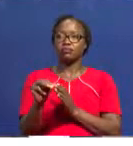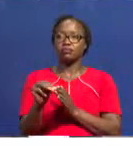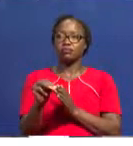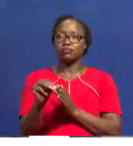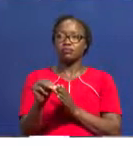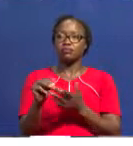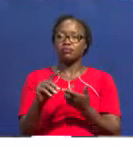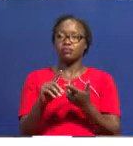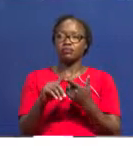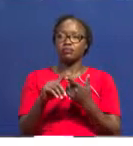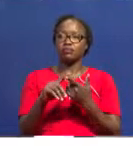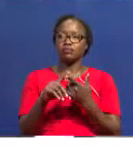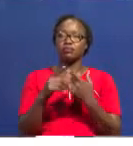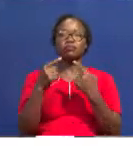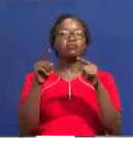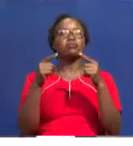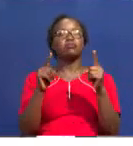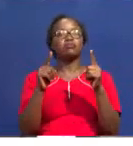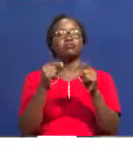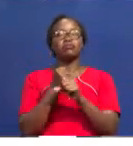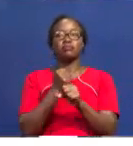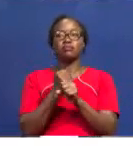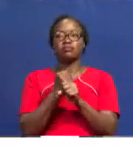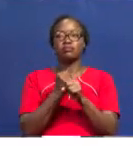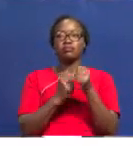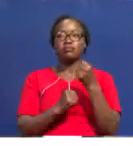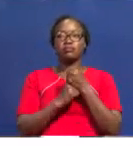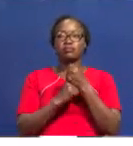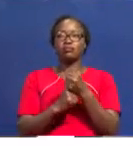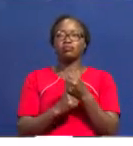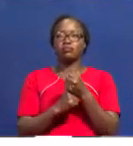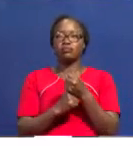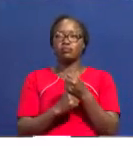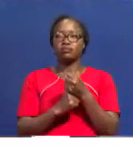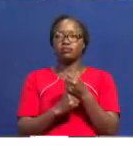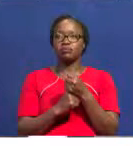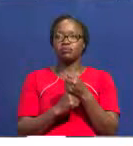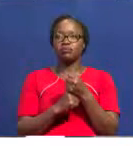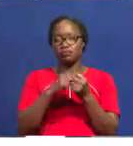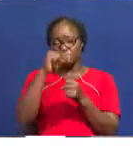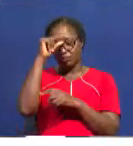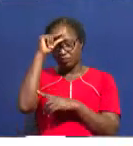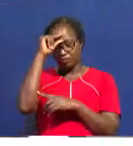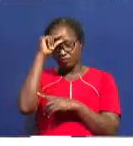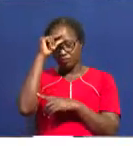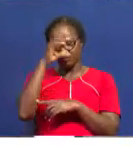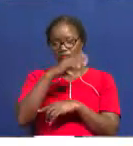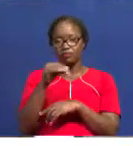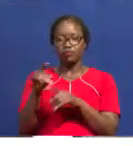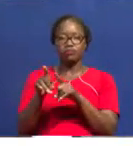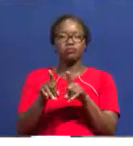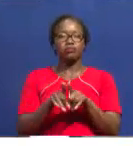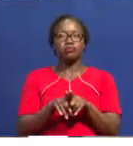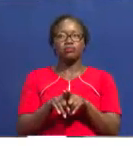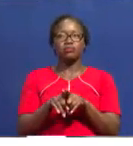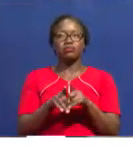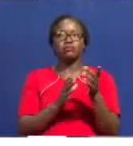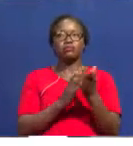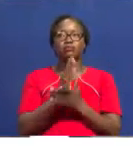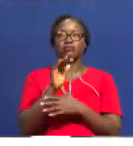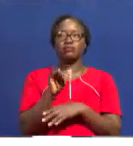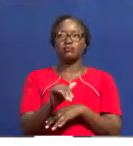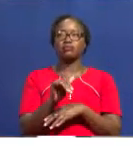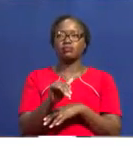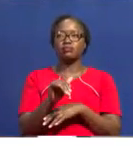to excel in their work, to support the government, and also ensure that